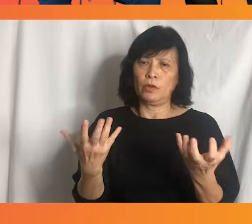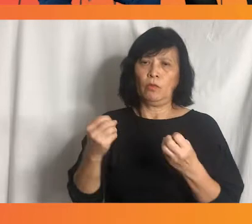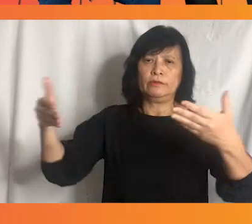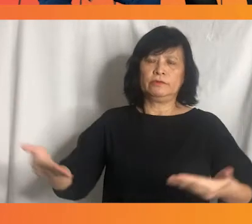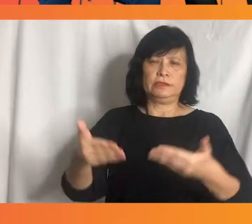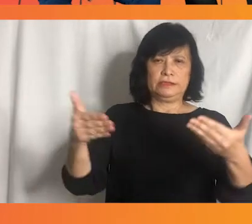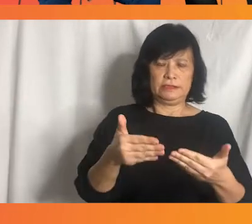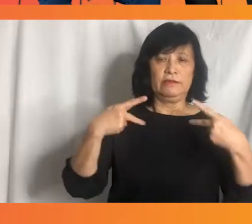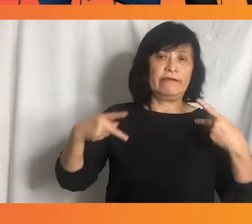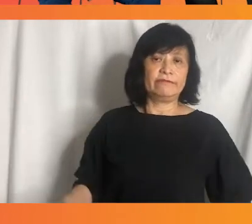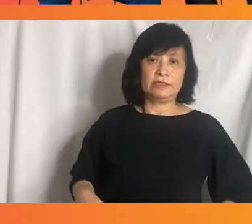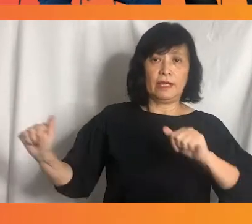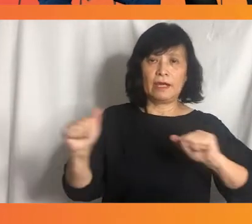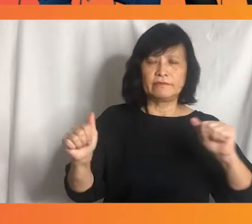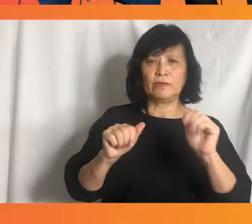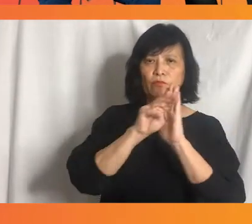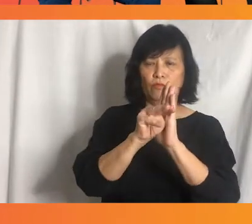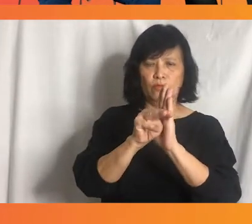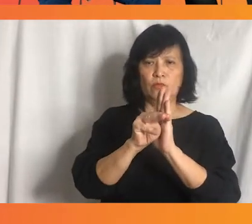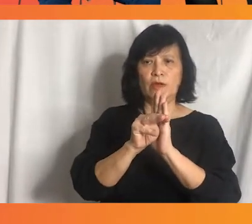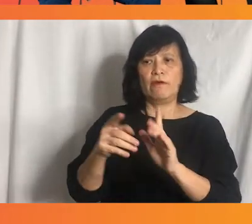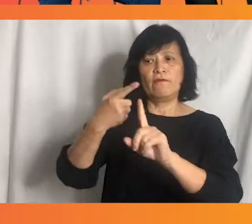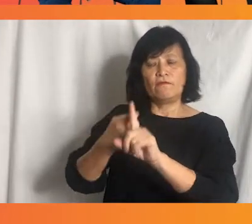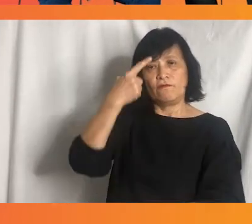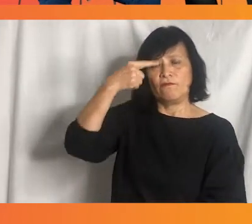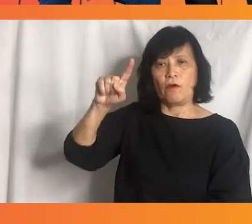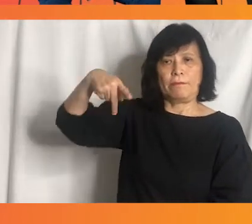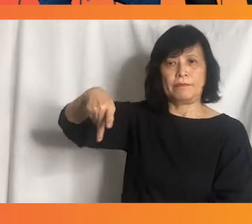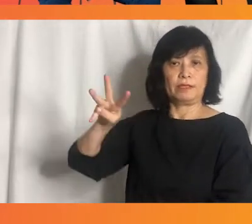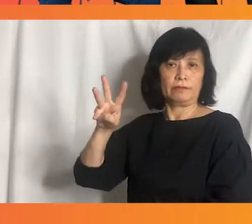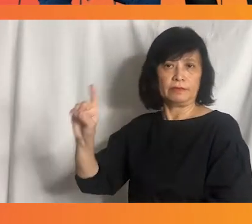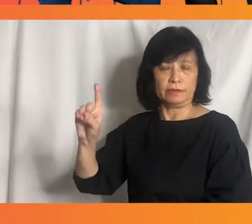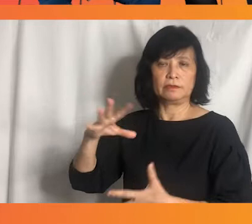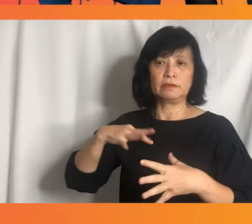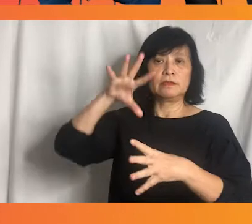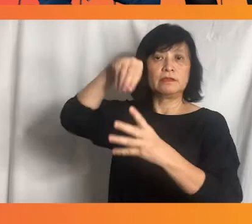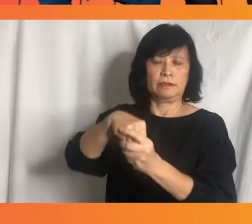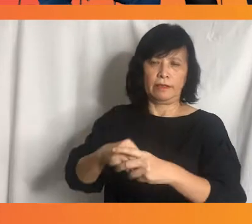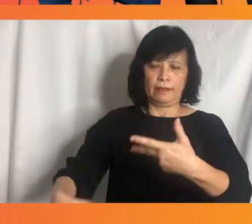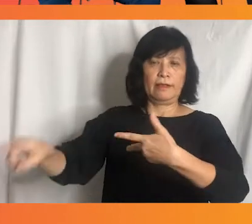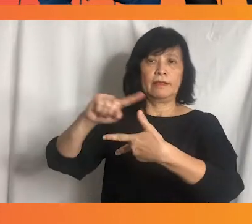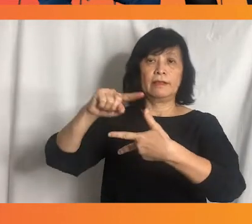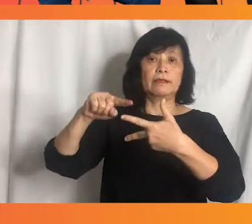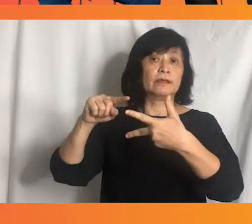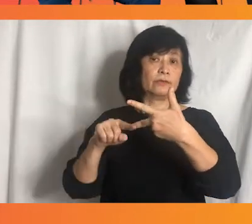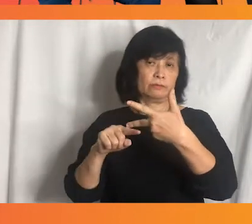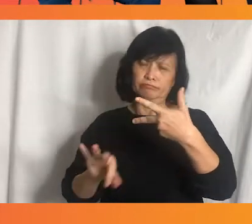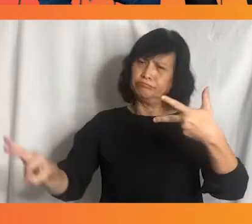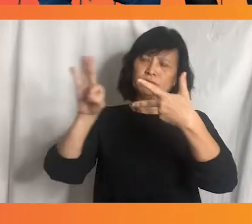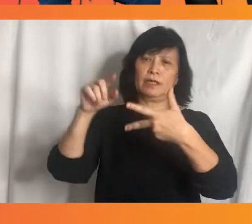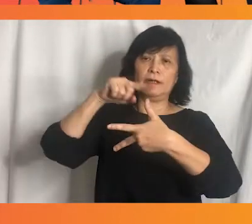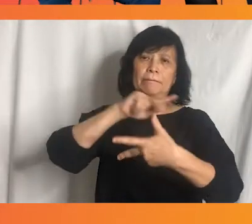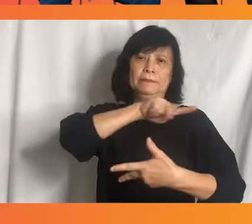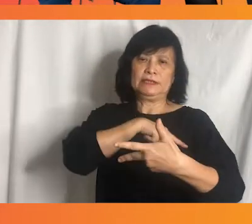to the physical activity model for people with disability, which comprises of three main components, which are